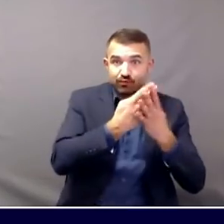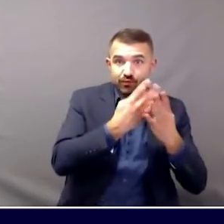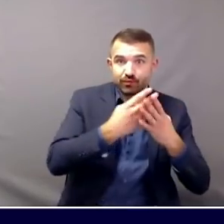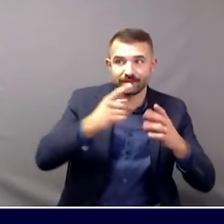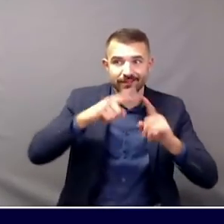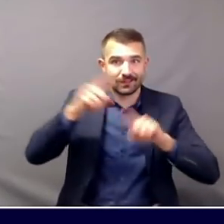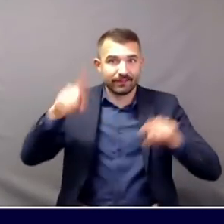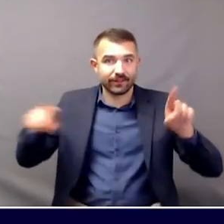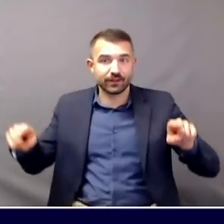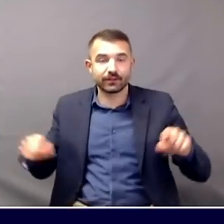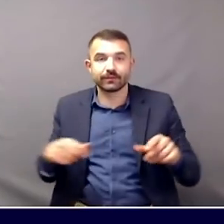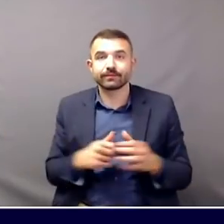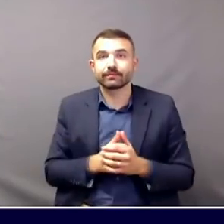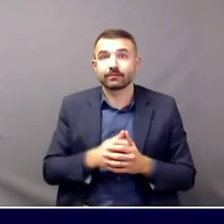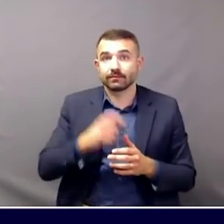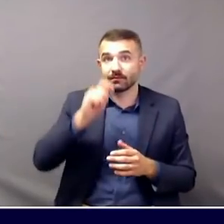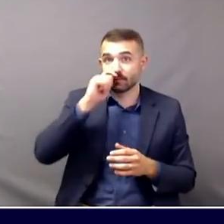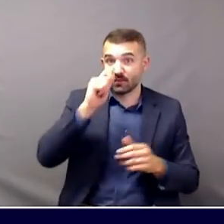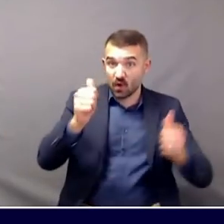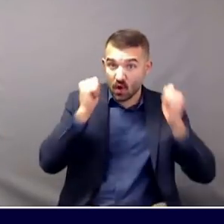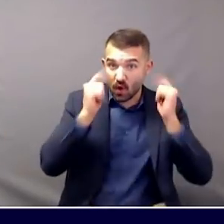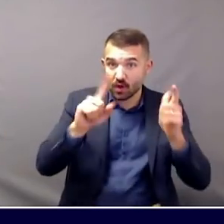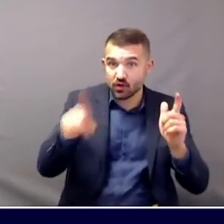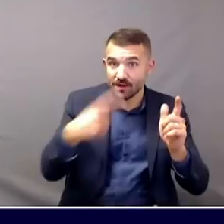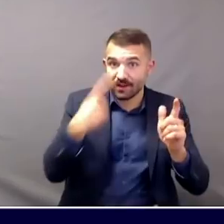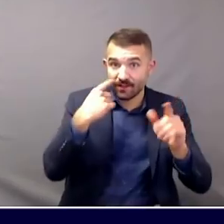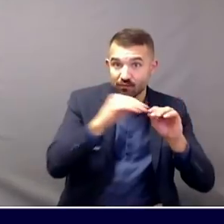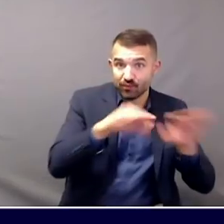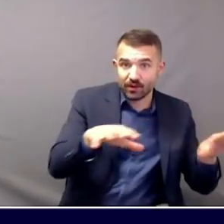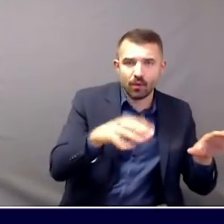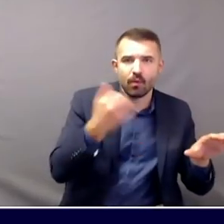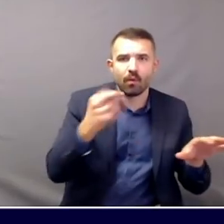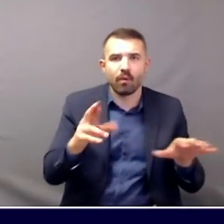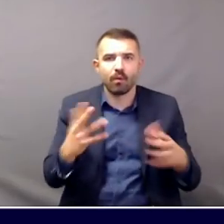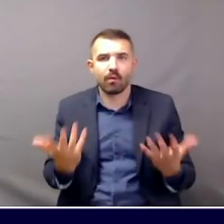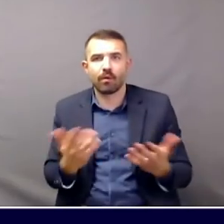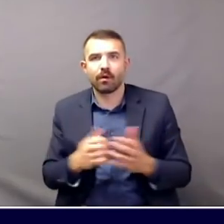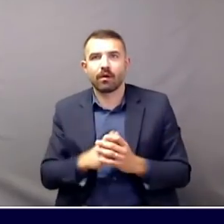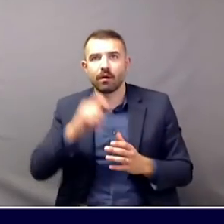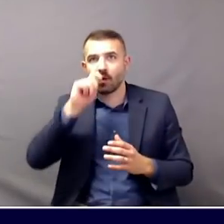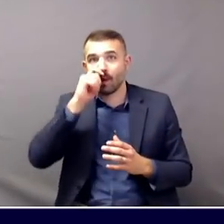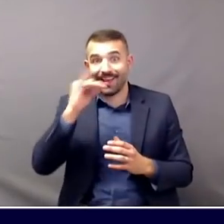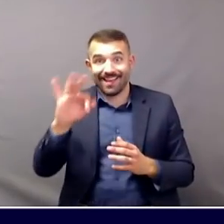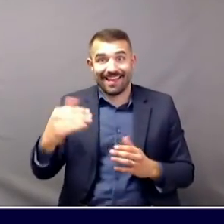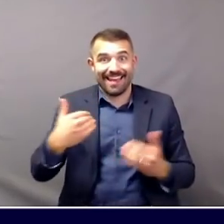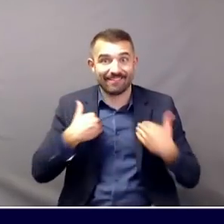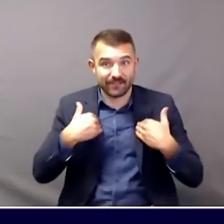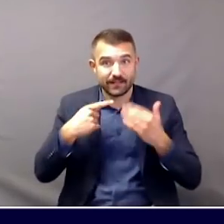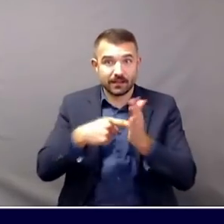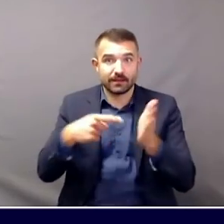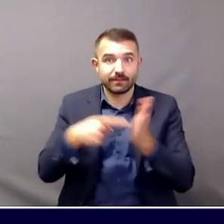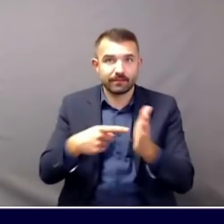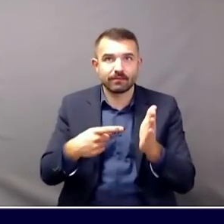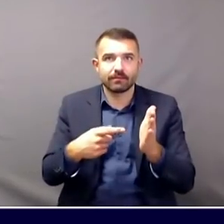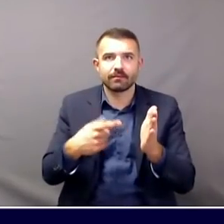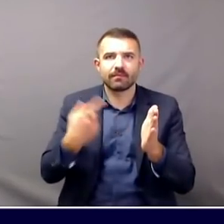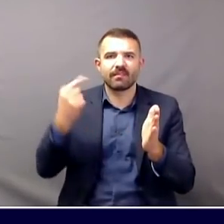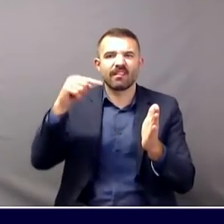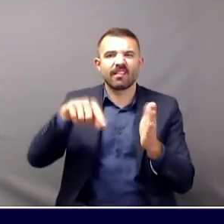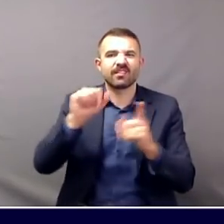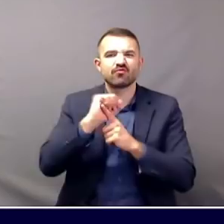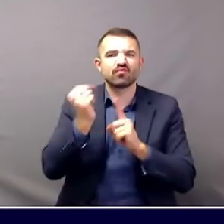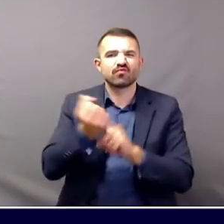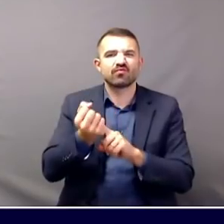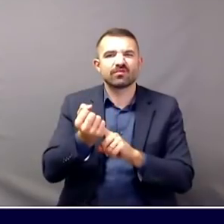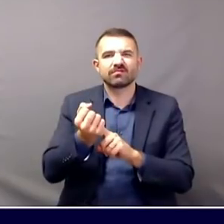outbreak or symptomatic people. Despite calls from advocates from the very beginning, way back in April. Is this